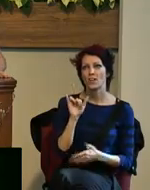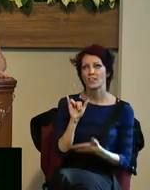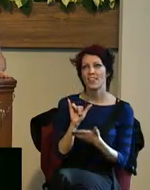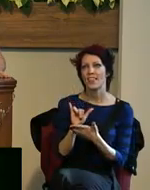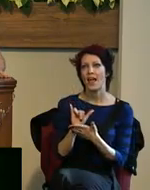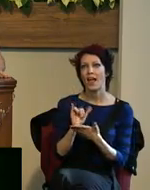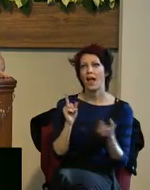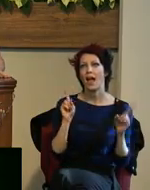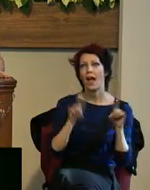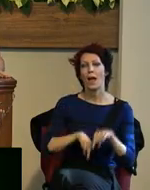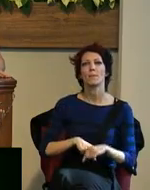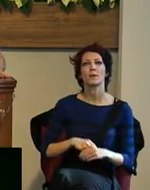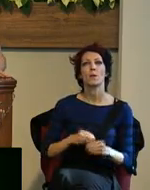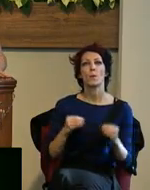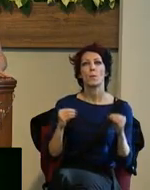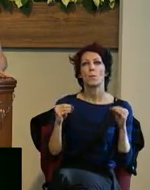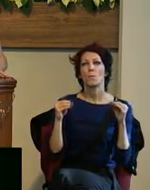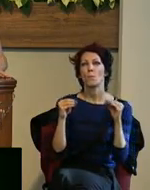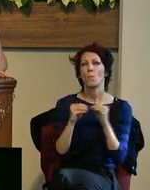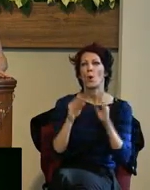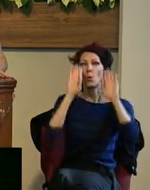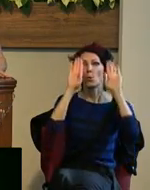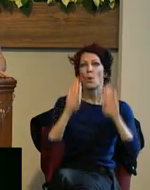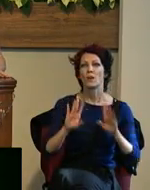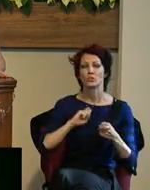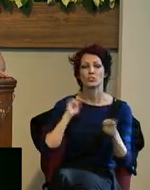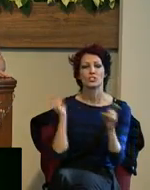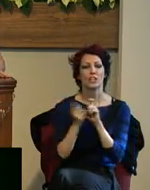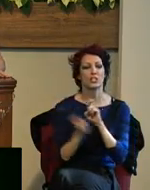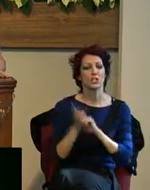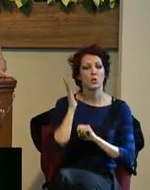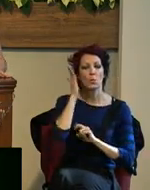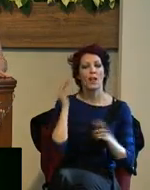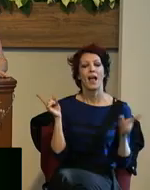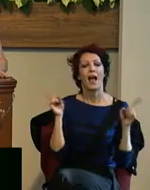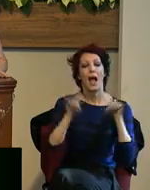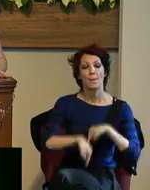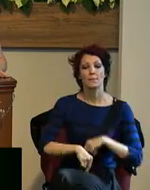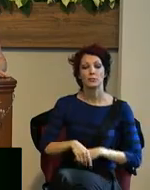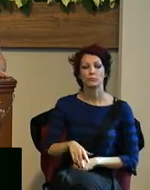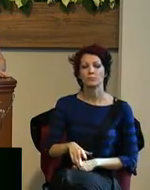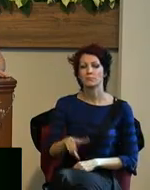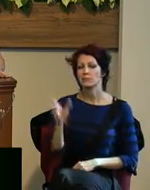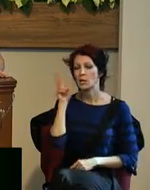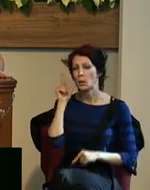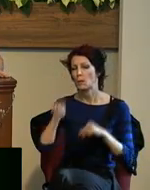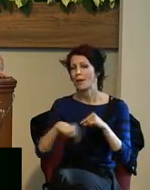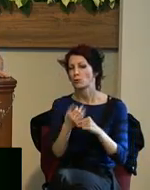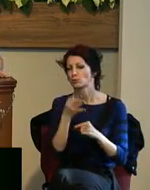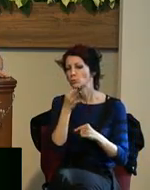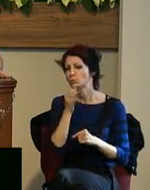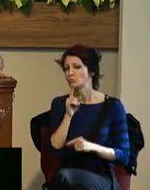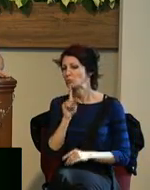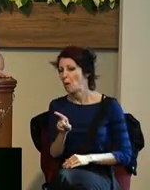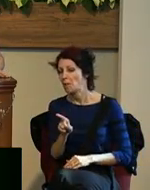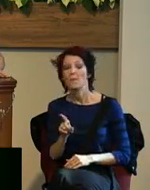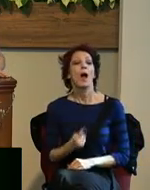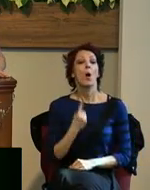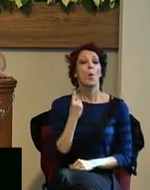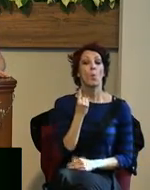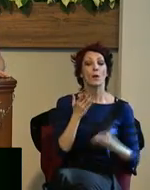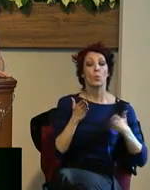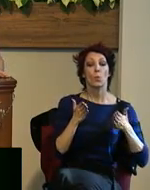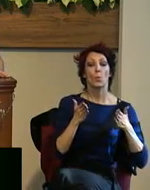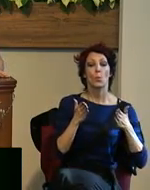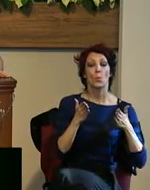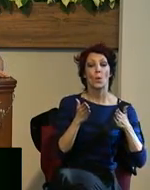there are more wonderful changes that are about to happen that you will be hearing about soon I'm sure um one of the ways